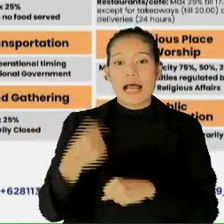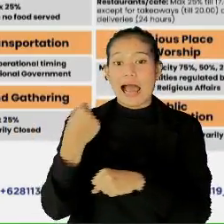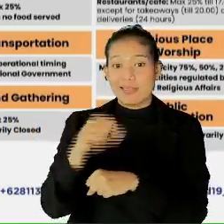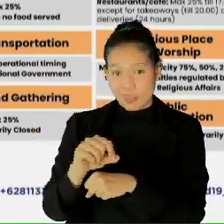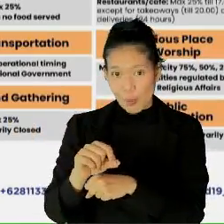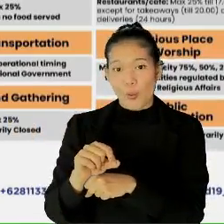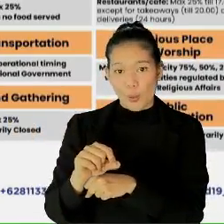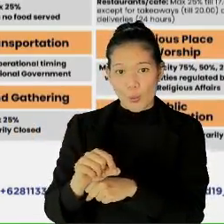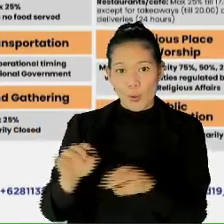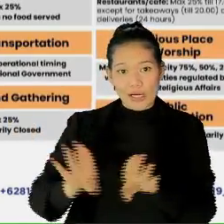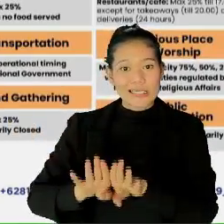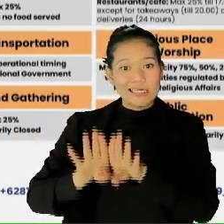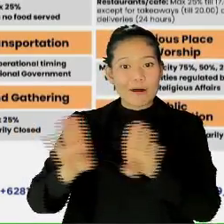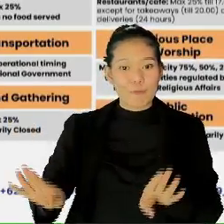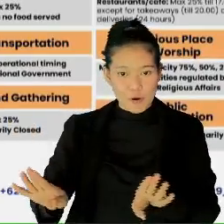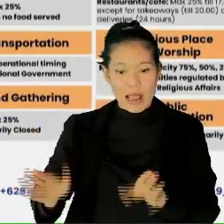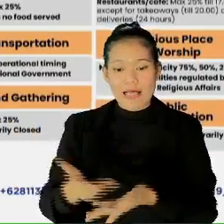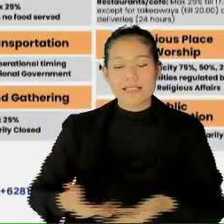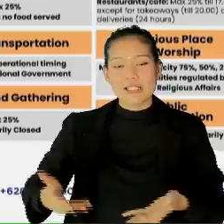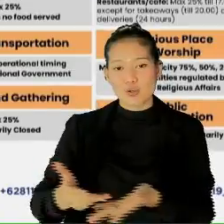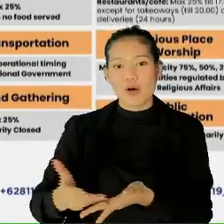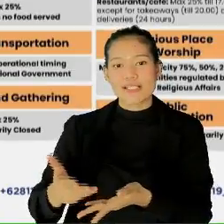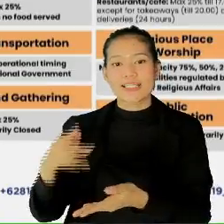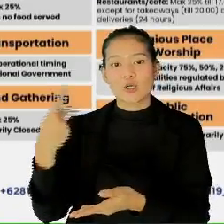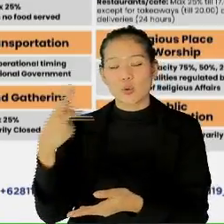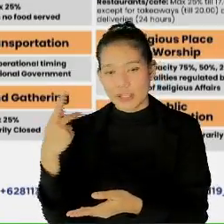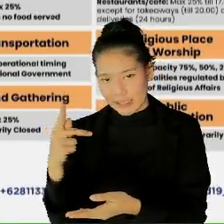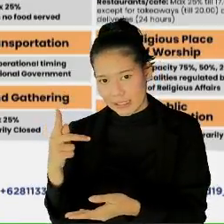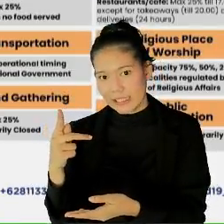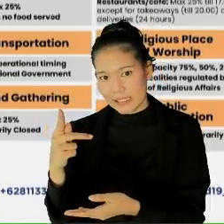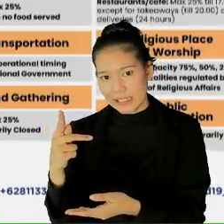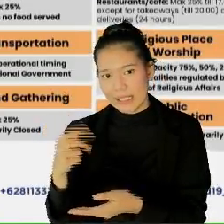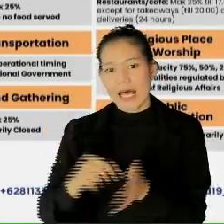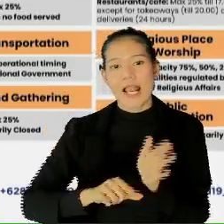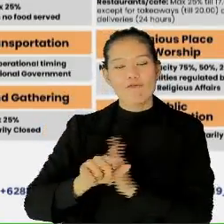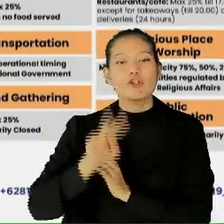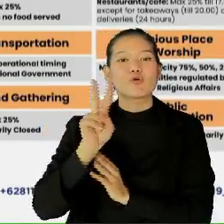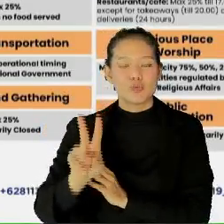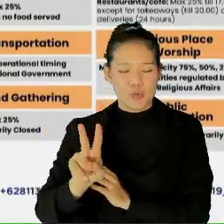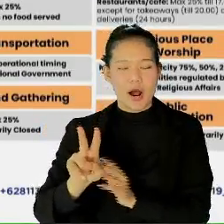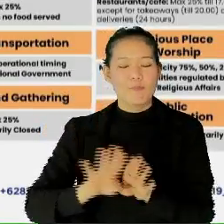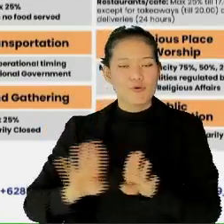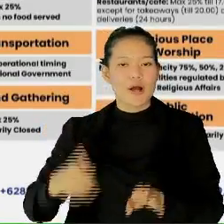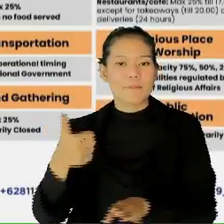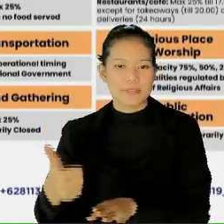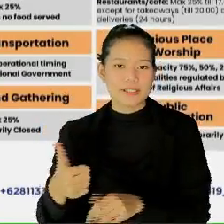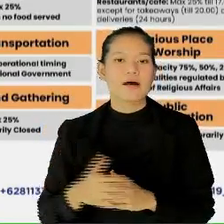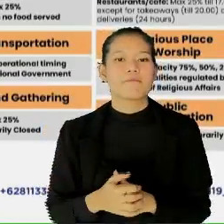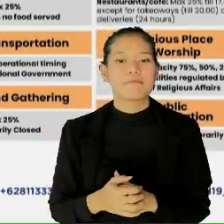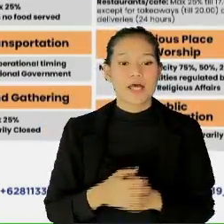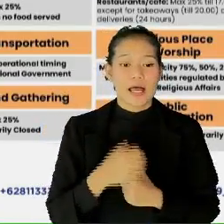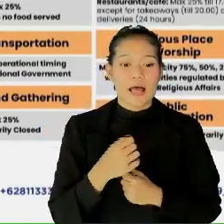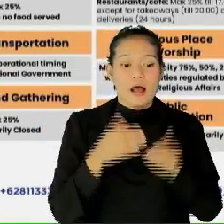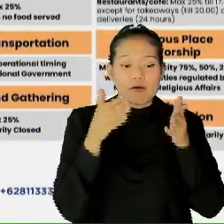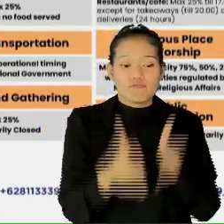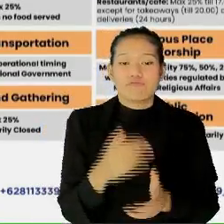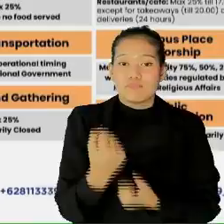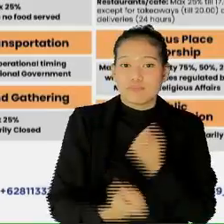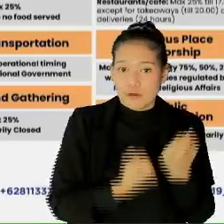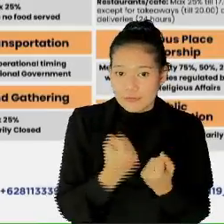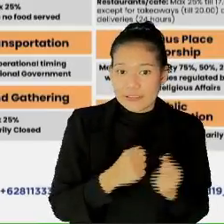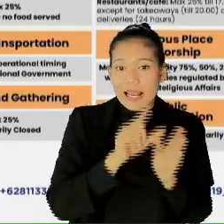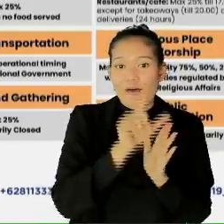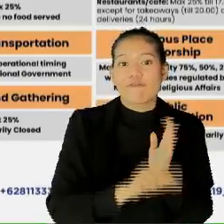capacity increases in the yellow zones at the level 2. And the industrial sector at